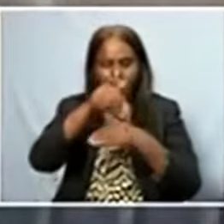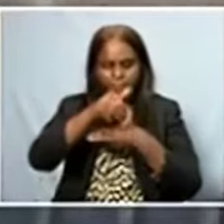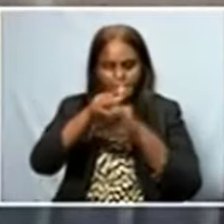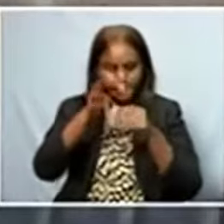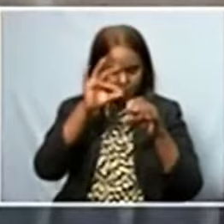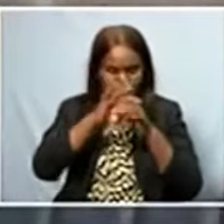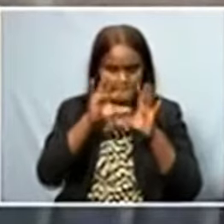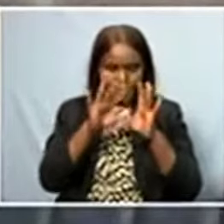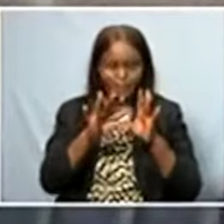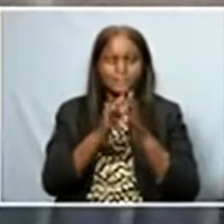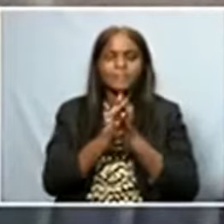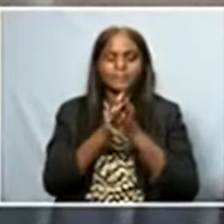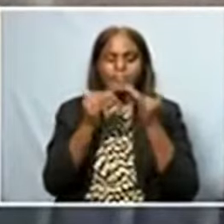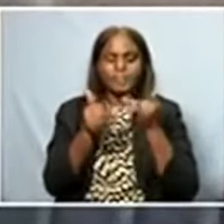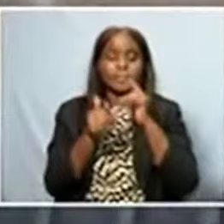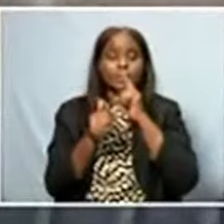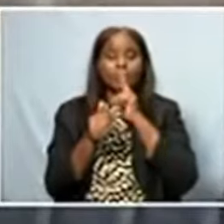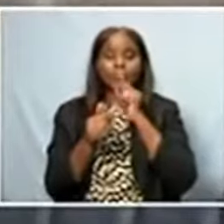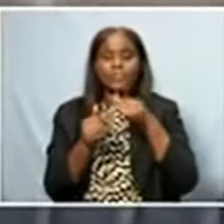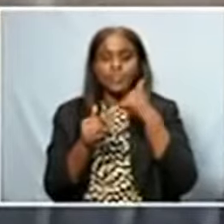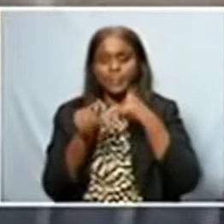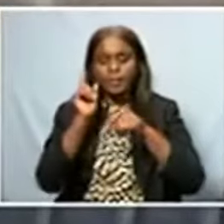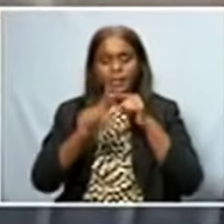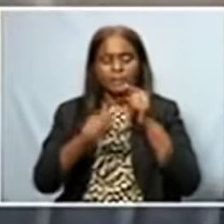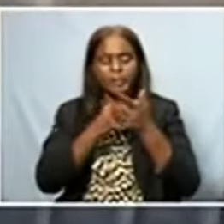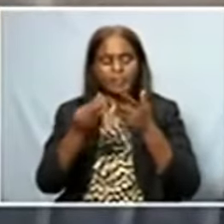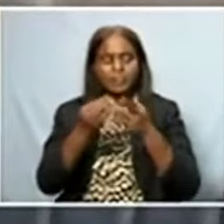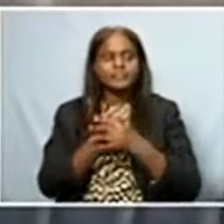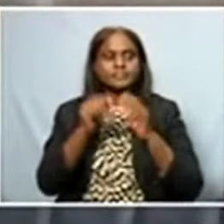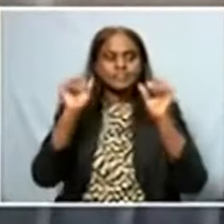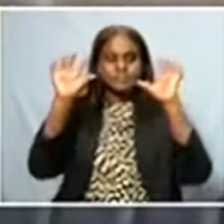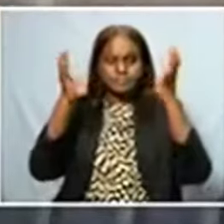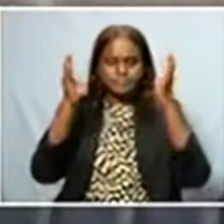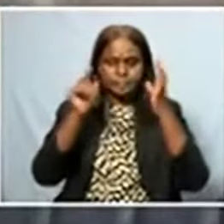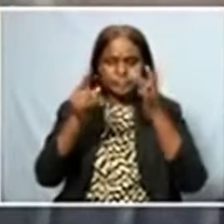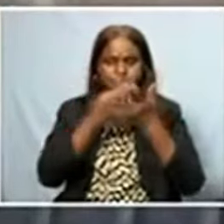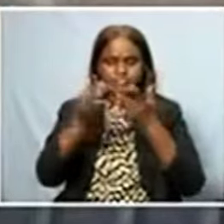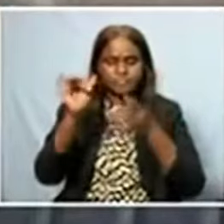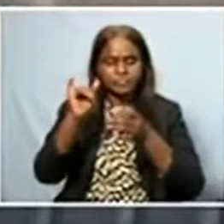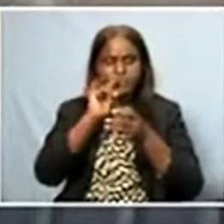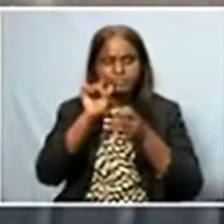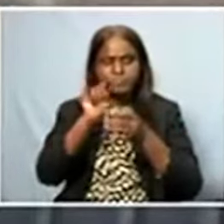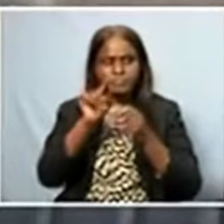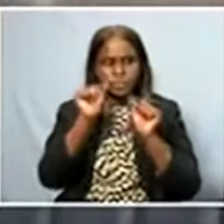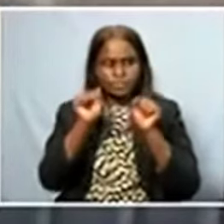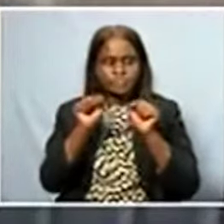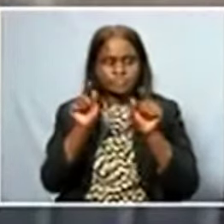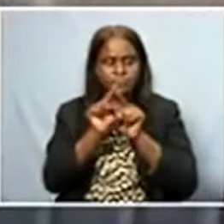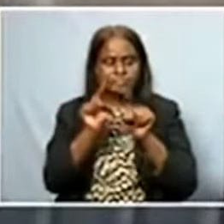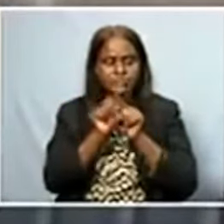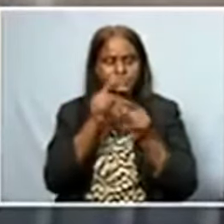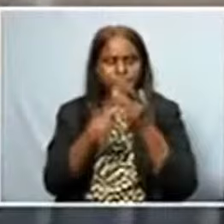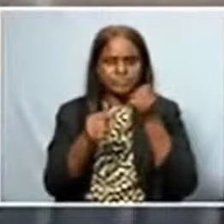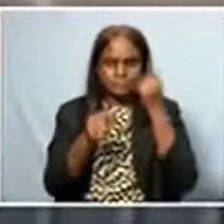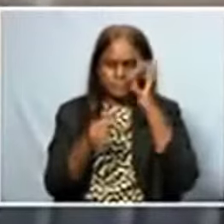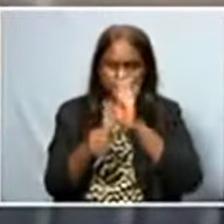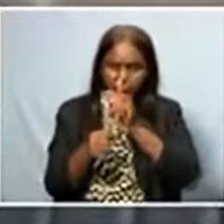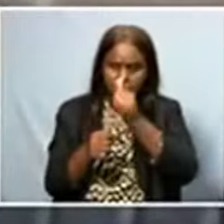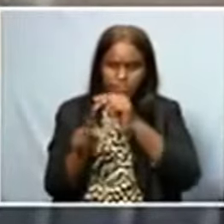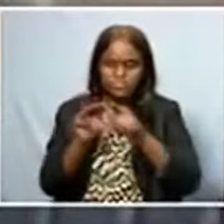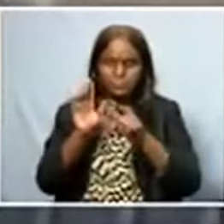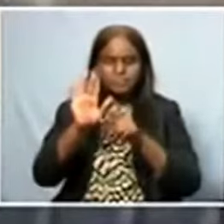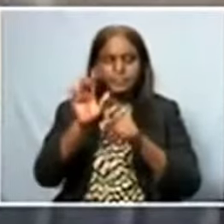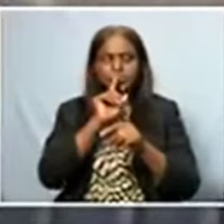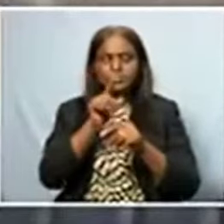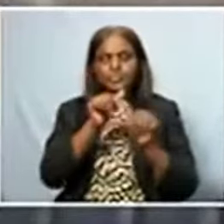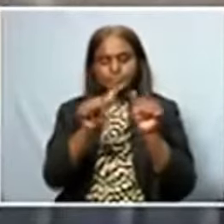voters. It's a failure. We can't celebrate failure, Mr. Speaker. Yes, this can be understood by the people, but the